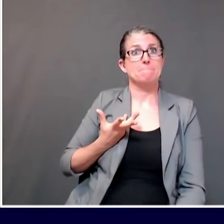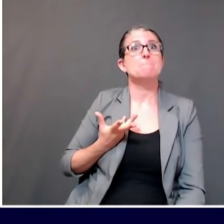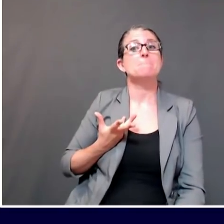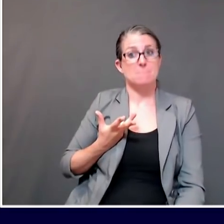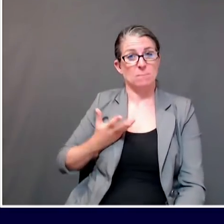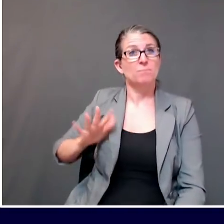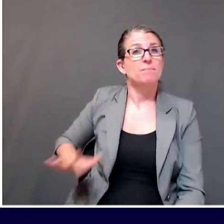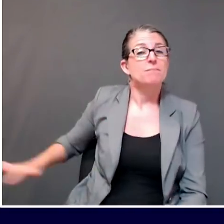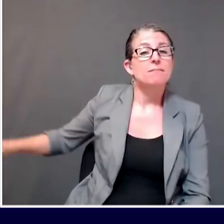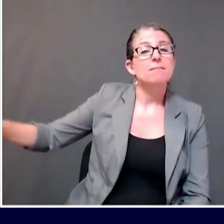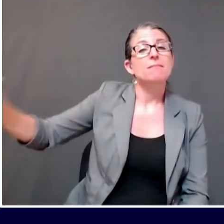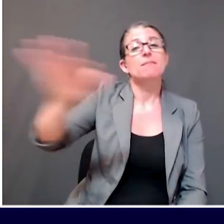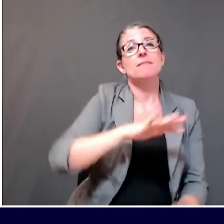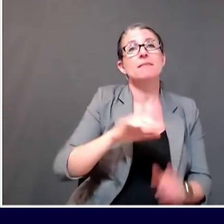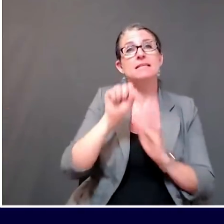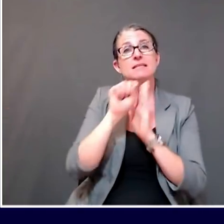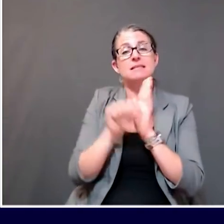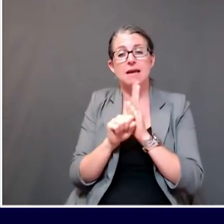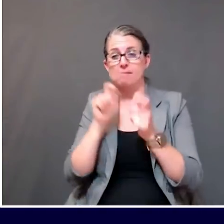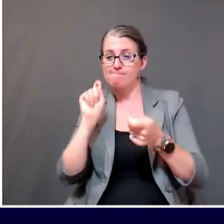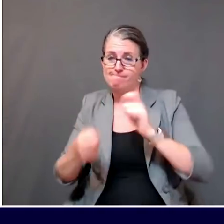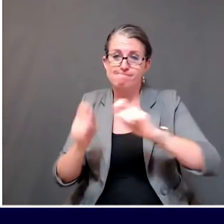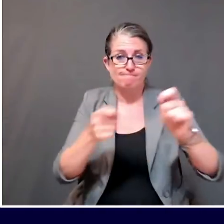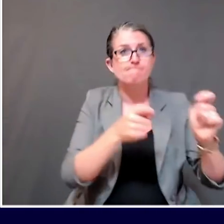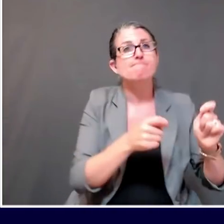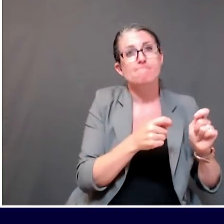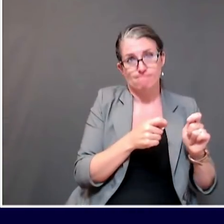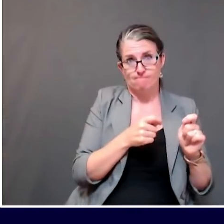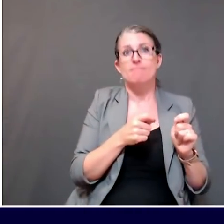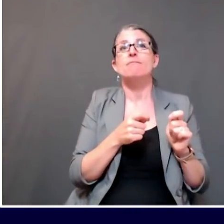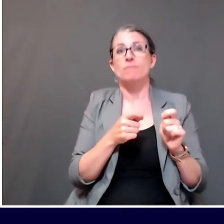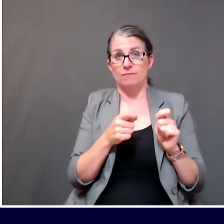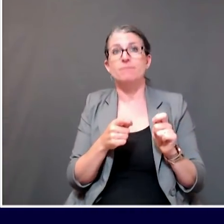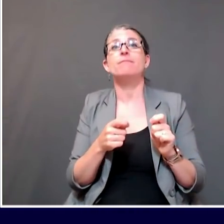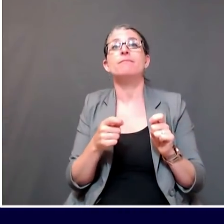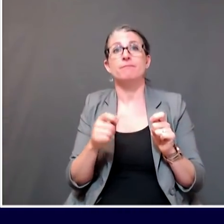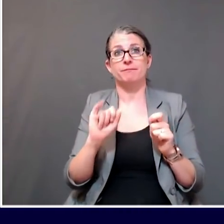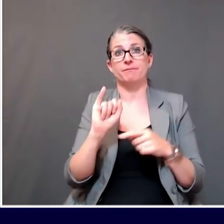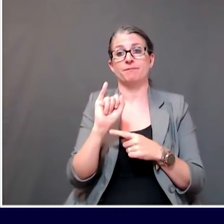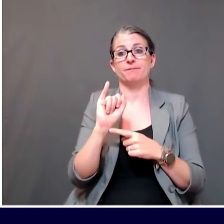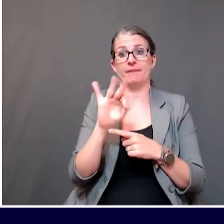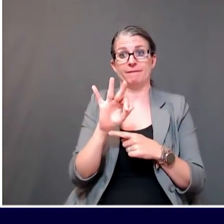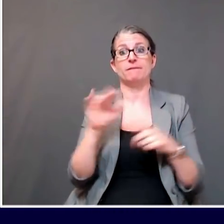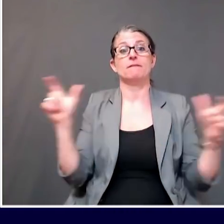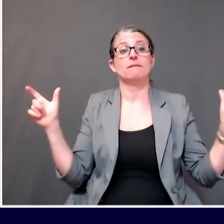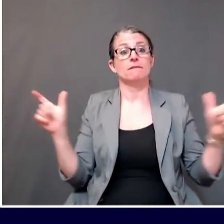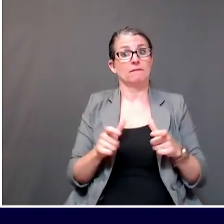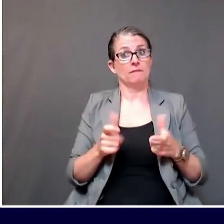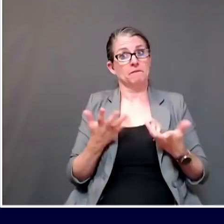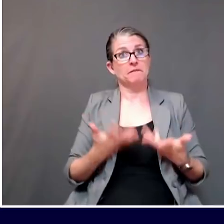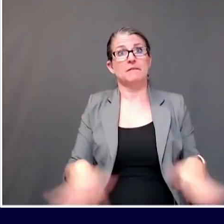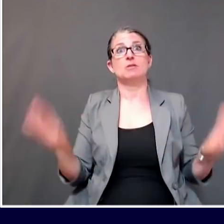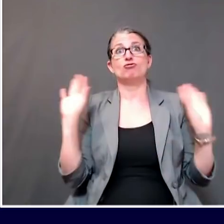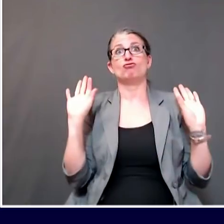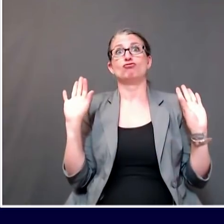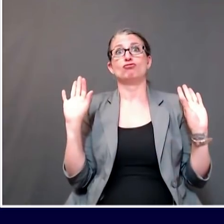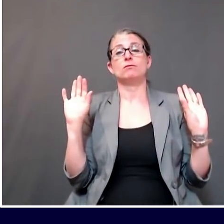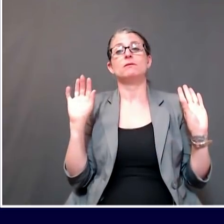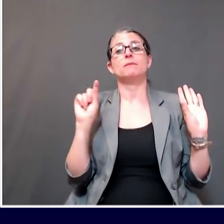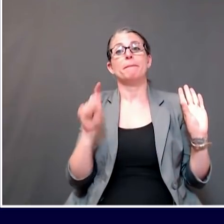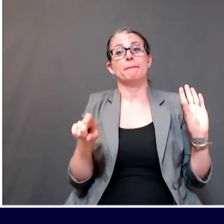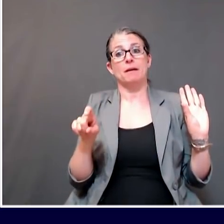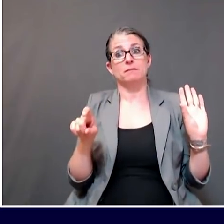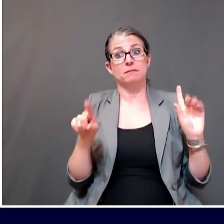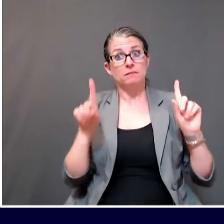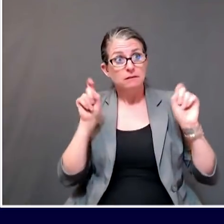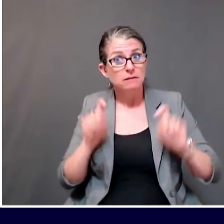their guidance around when somebody can be released from isolation after having been tested positive for